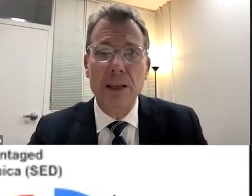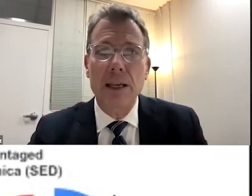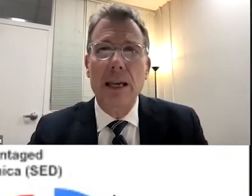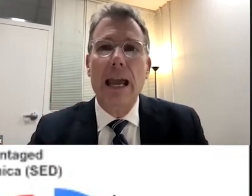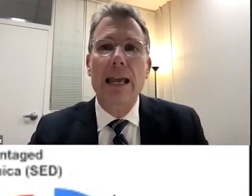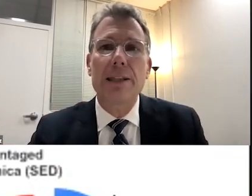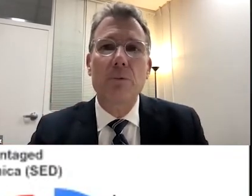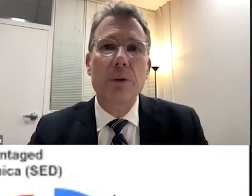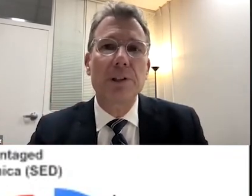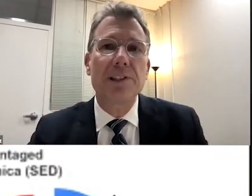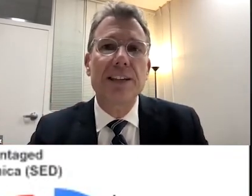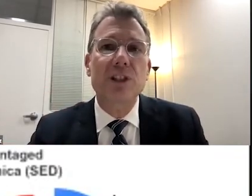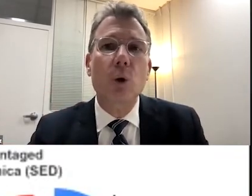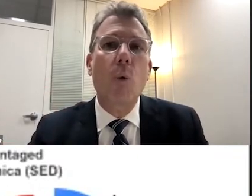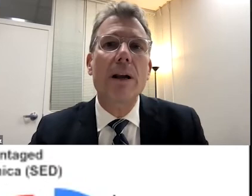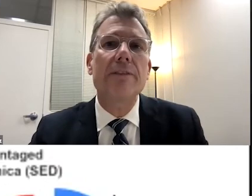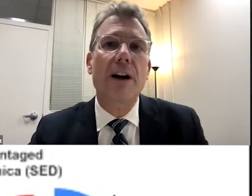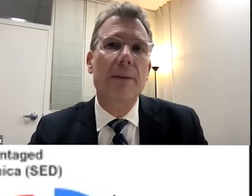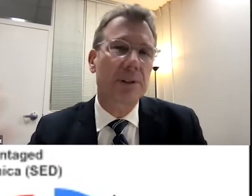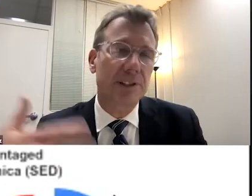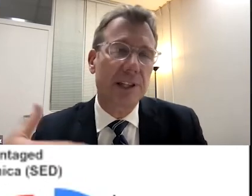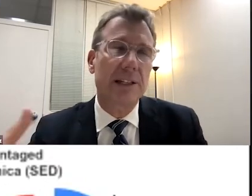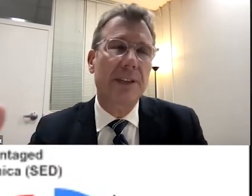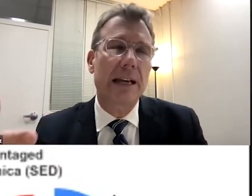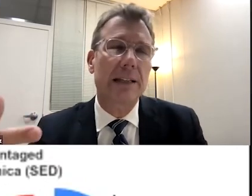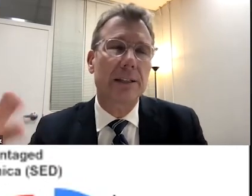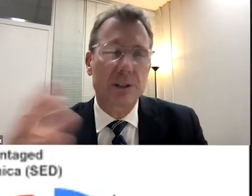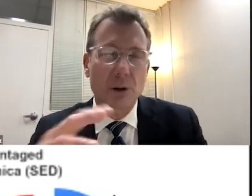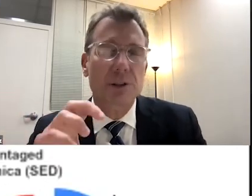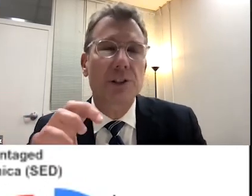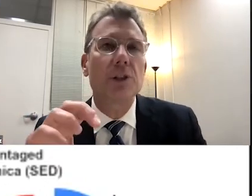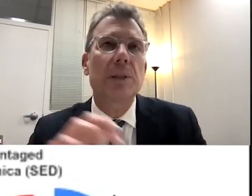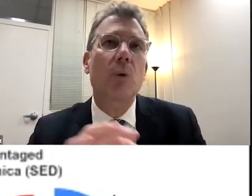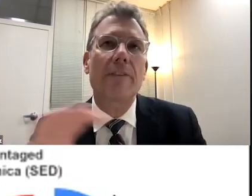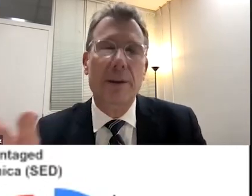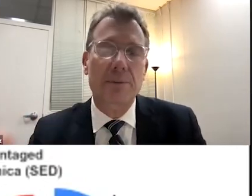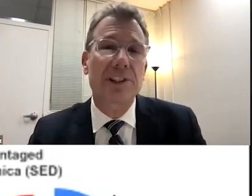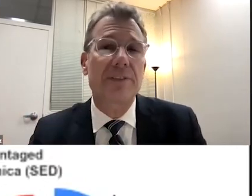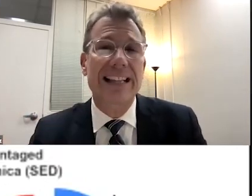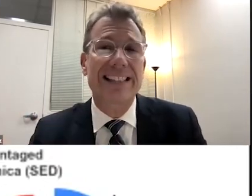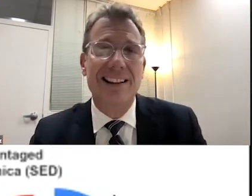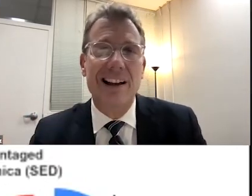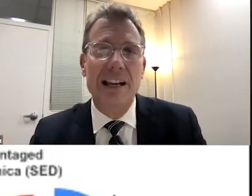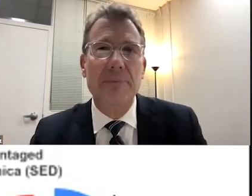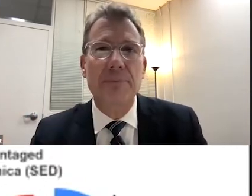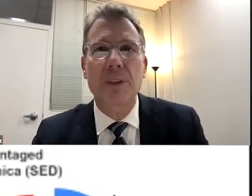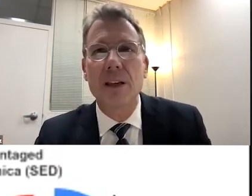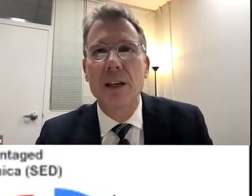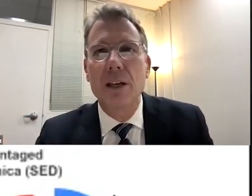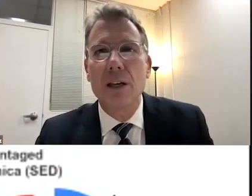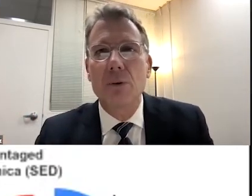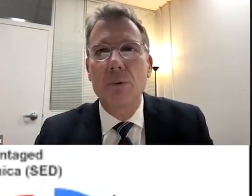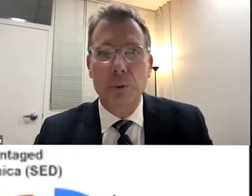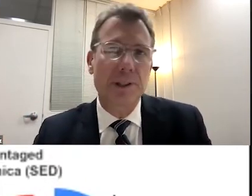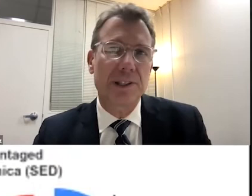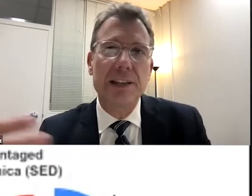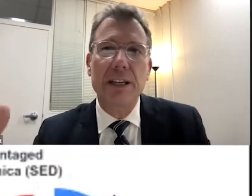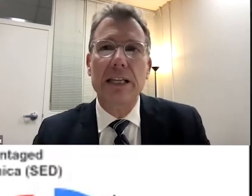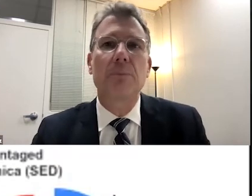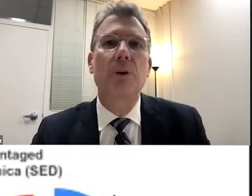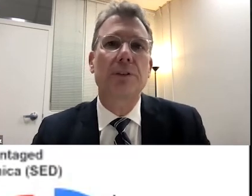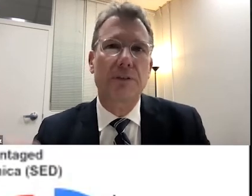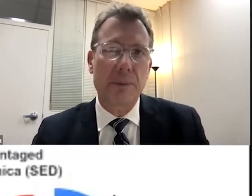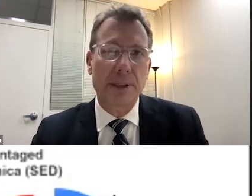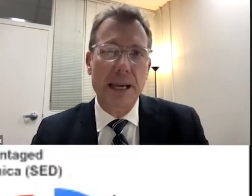them. And then we received 25% of that, 25% of that time, we were